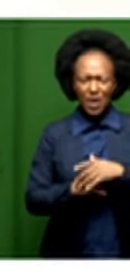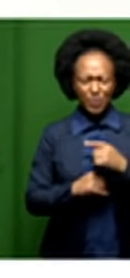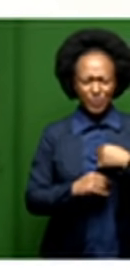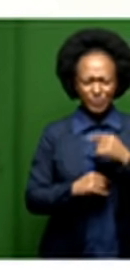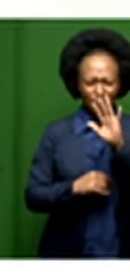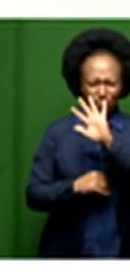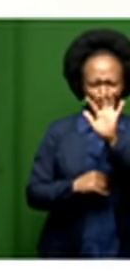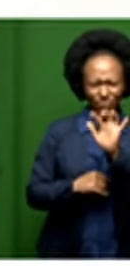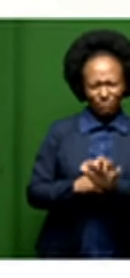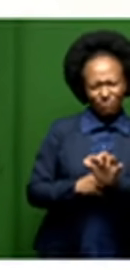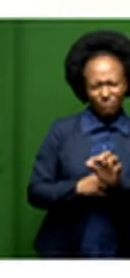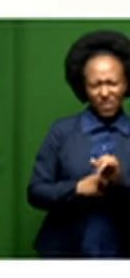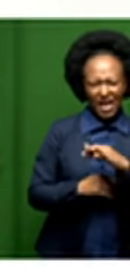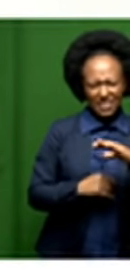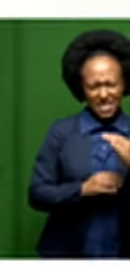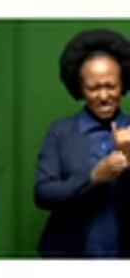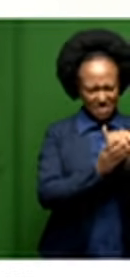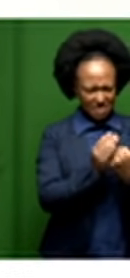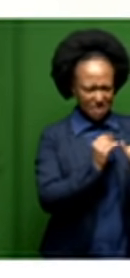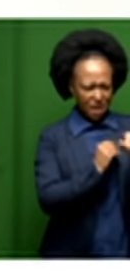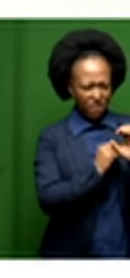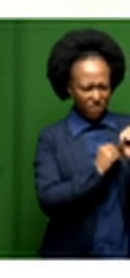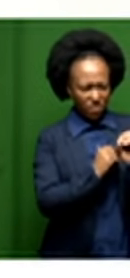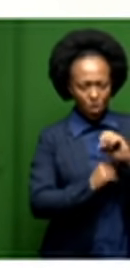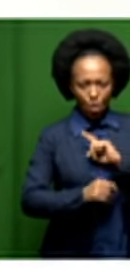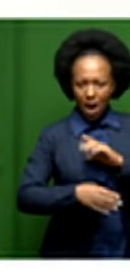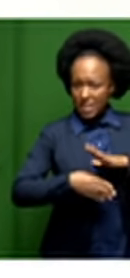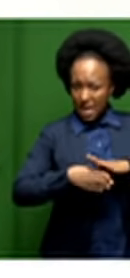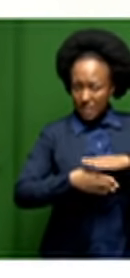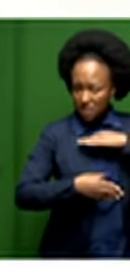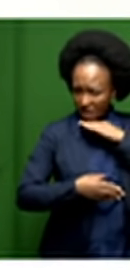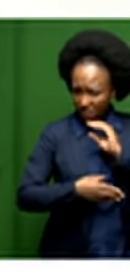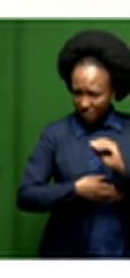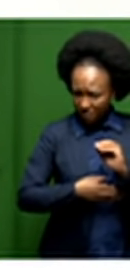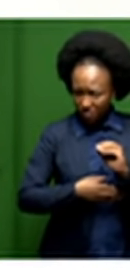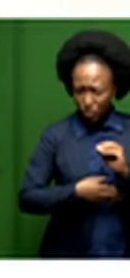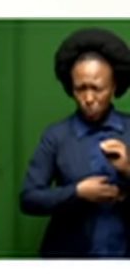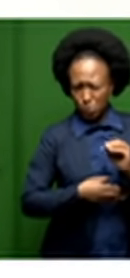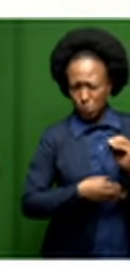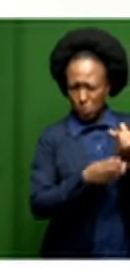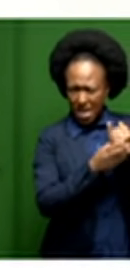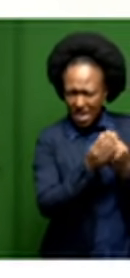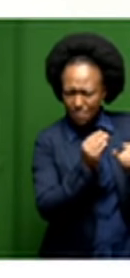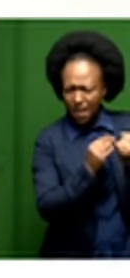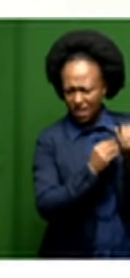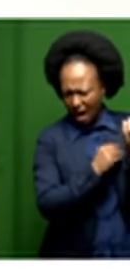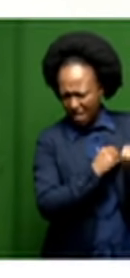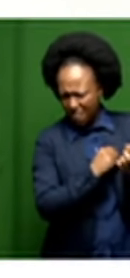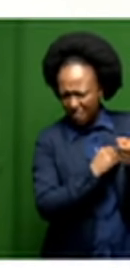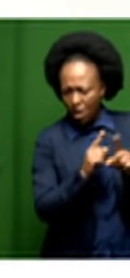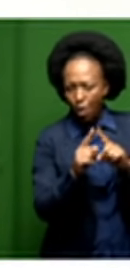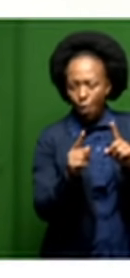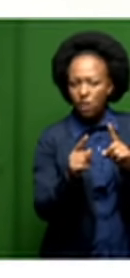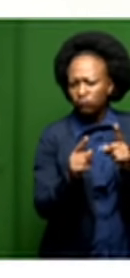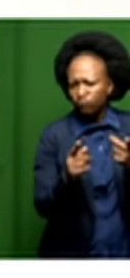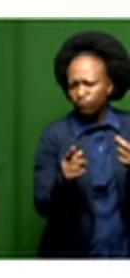the independence of the IEC. Do you think that a reason like this is enough to question the independence of the IEC, or do you think they're very much so within